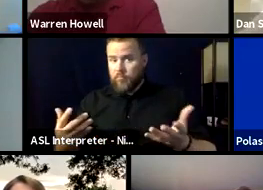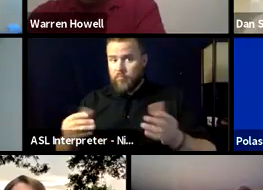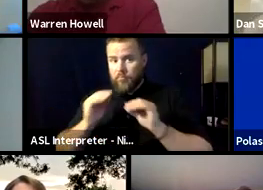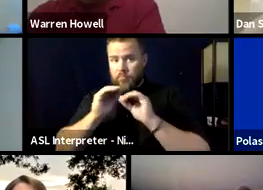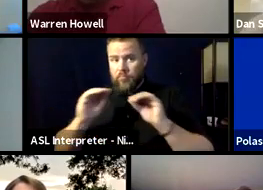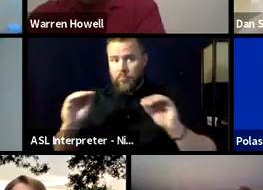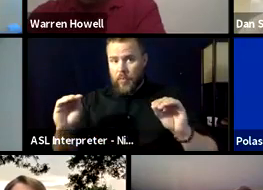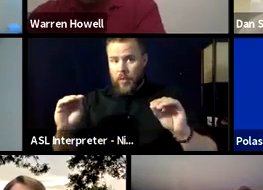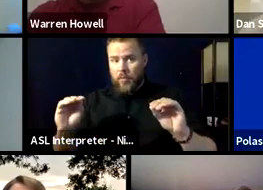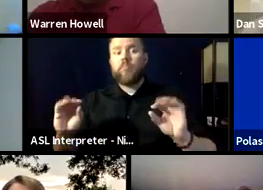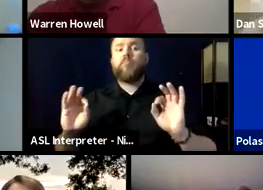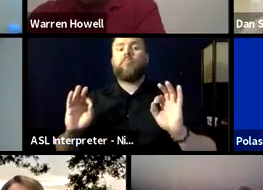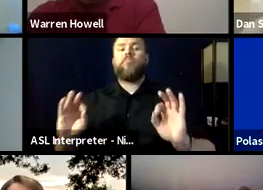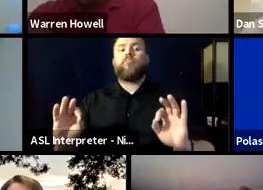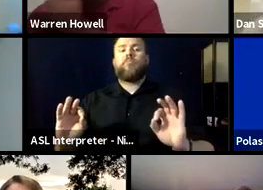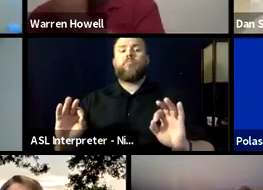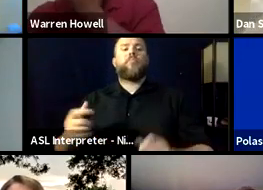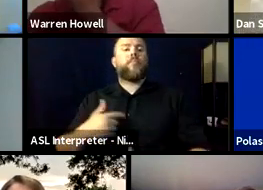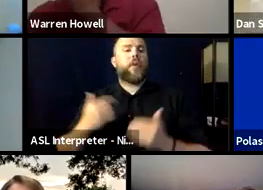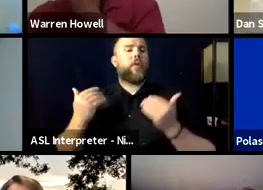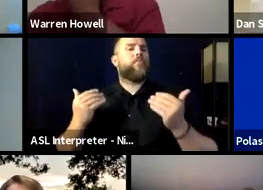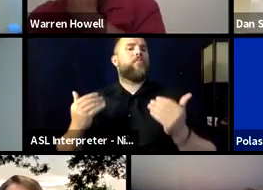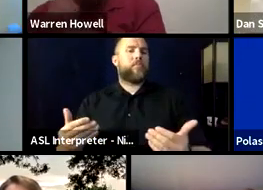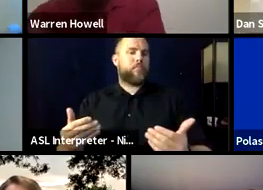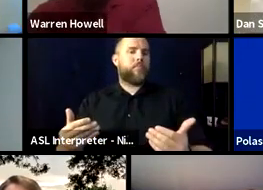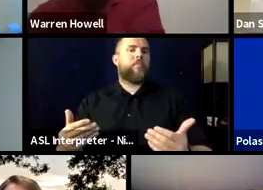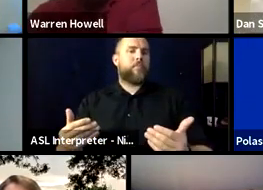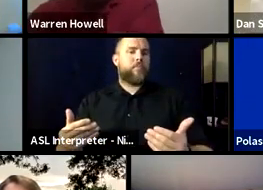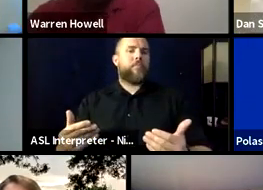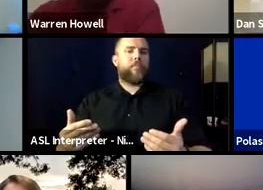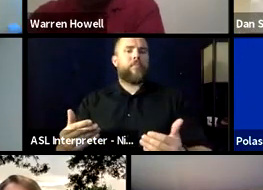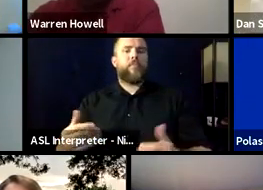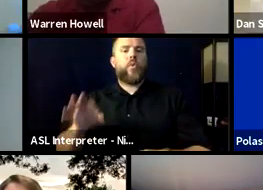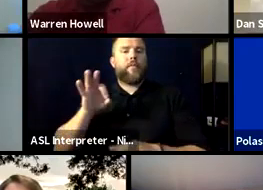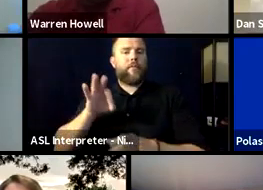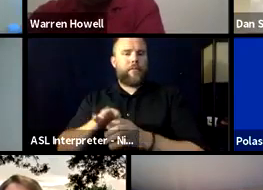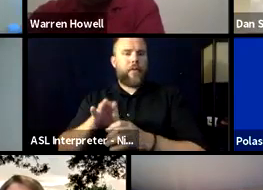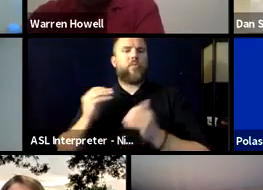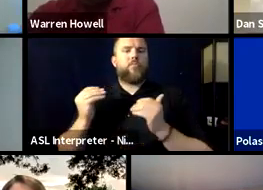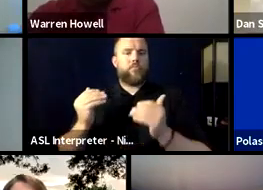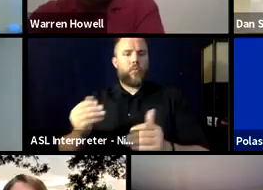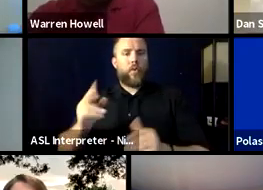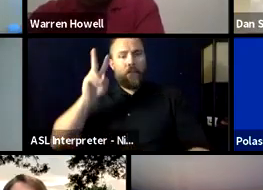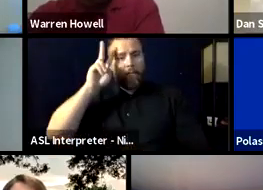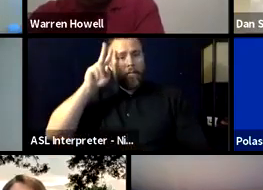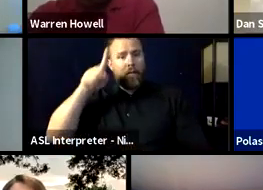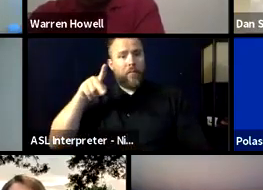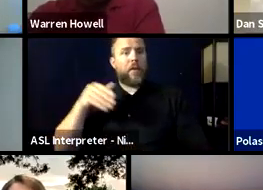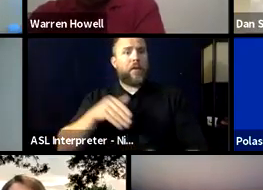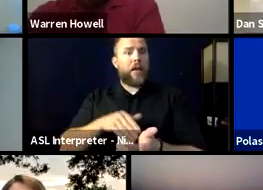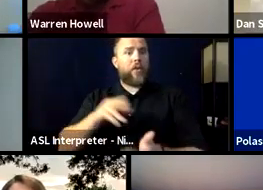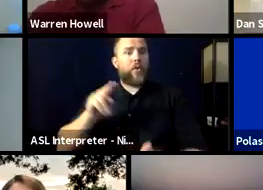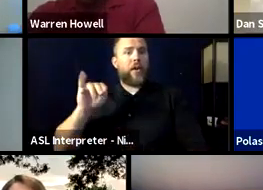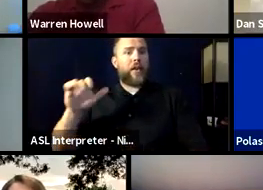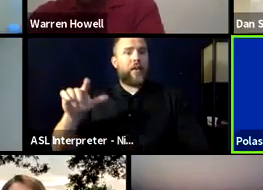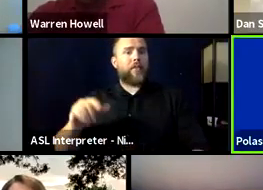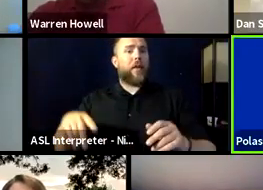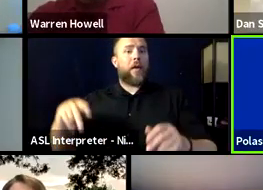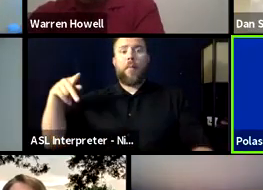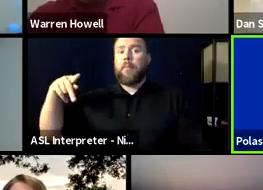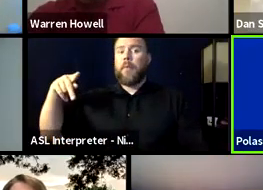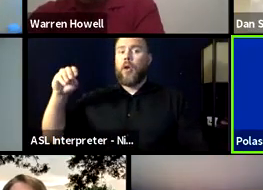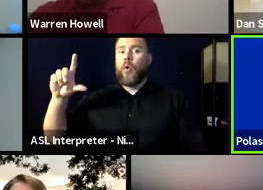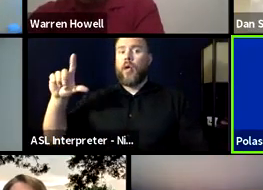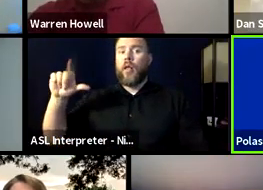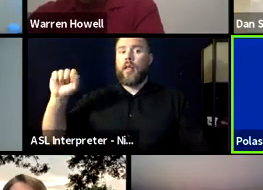Okay, hearing none, I will go ahead and call for the vote for Dr. Neal for vice president. Mr. Pulaski, Fred